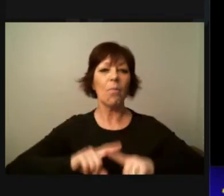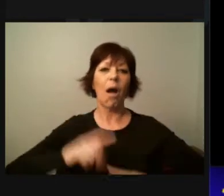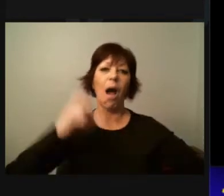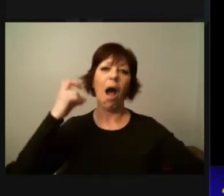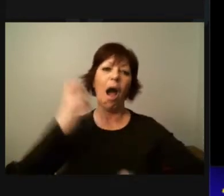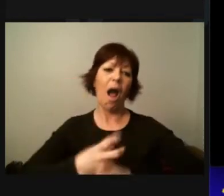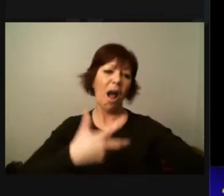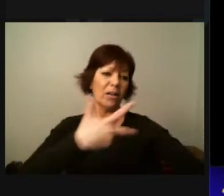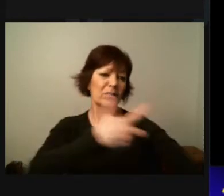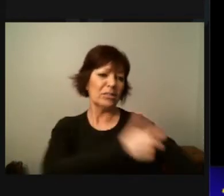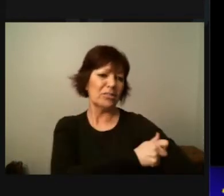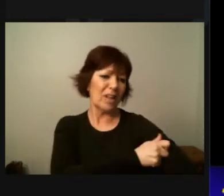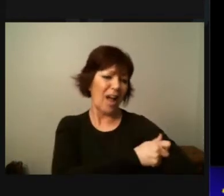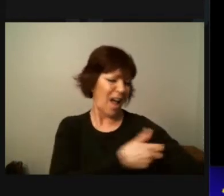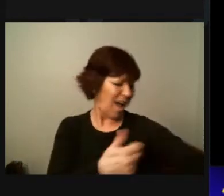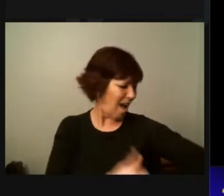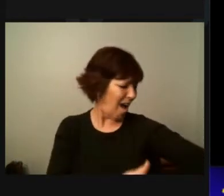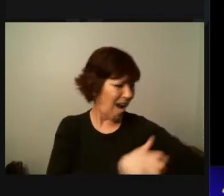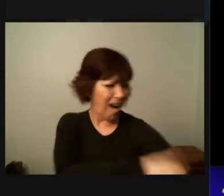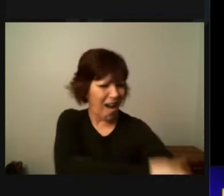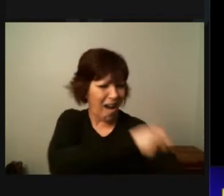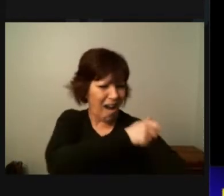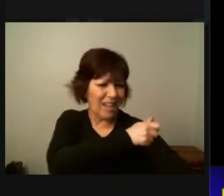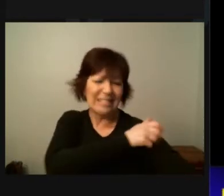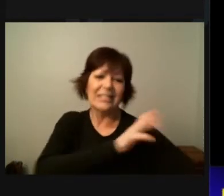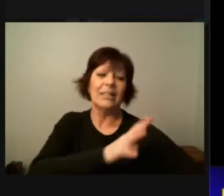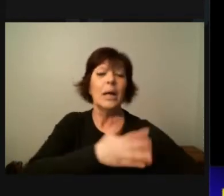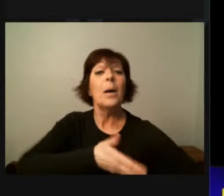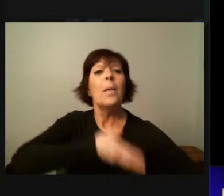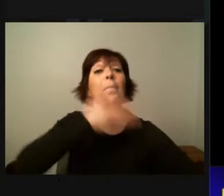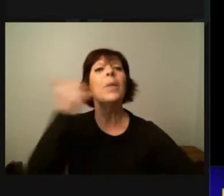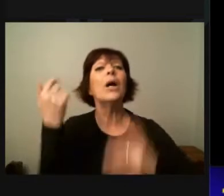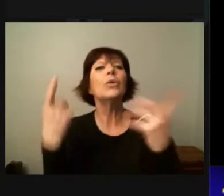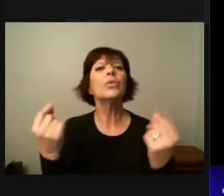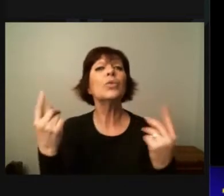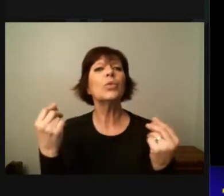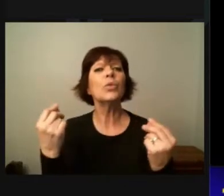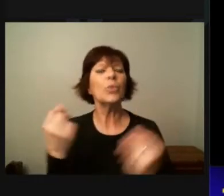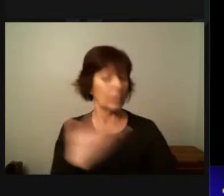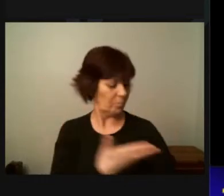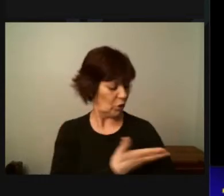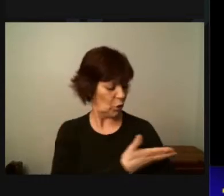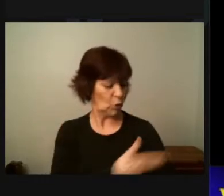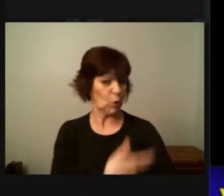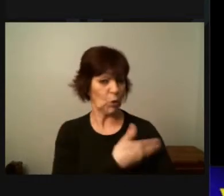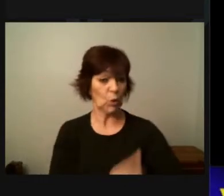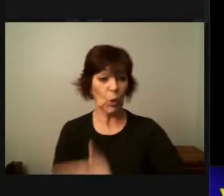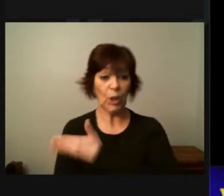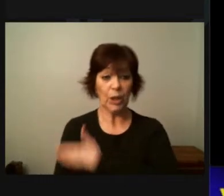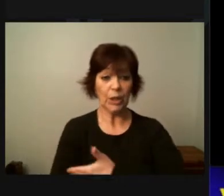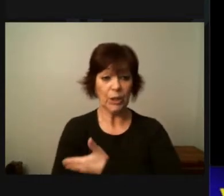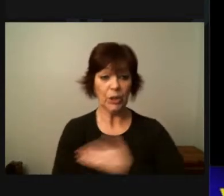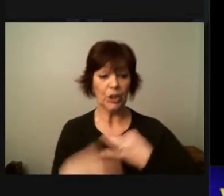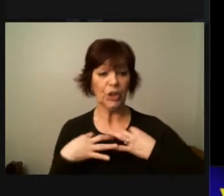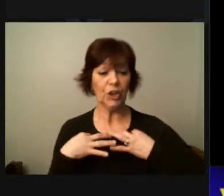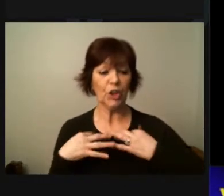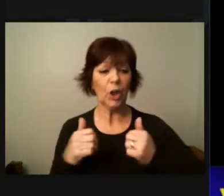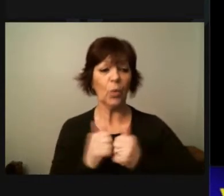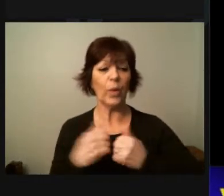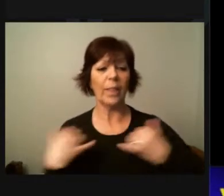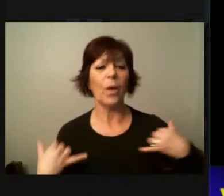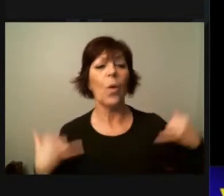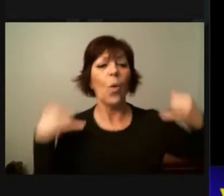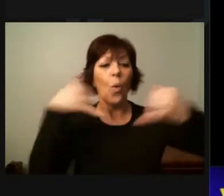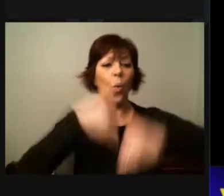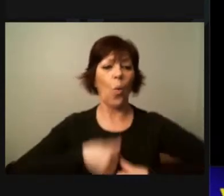a vaccination with. So maybe a better way to do that would be to wear a short sleeve shirt and maybe wear a sweater